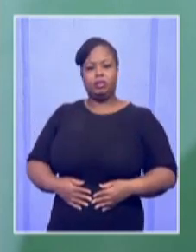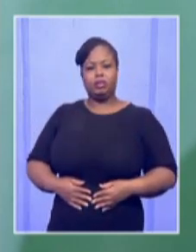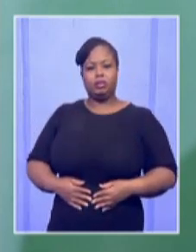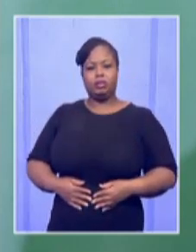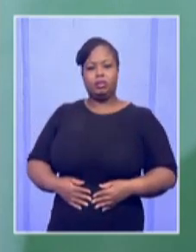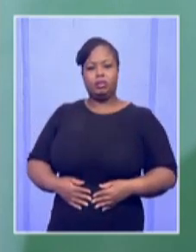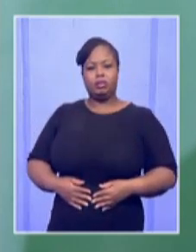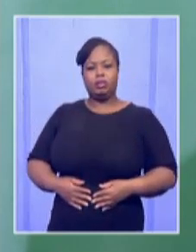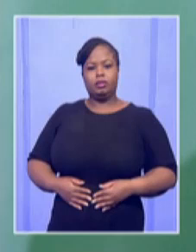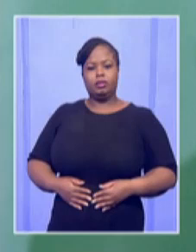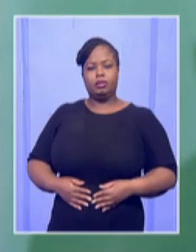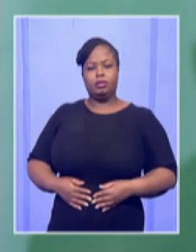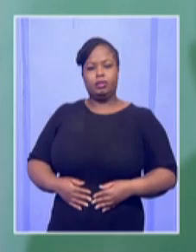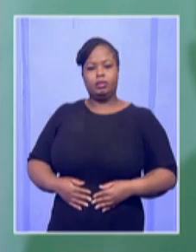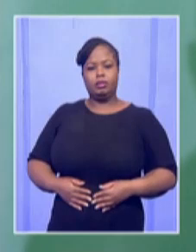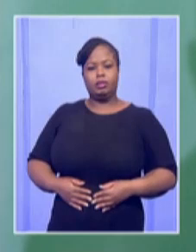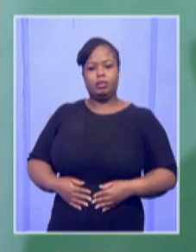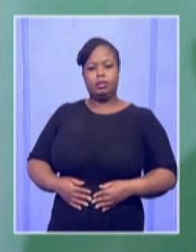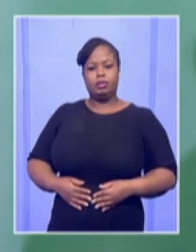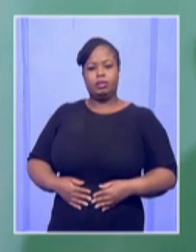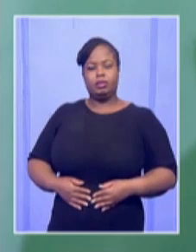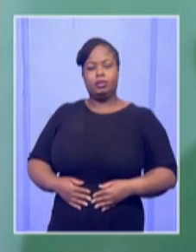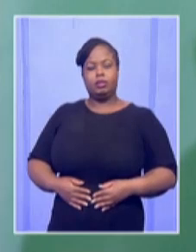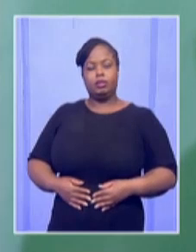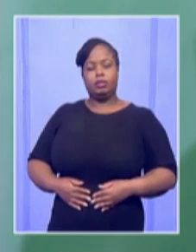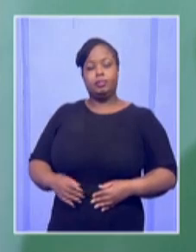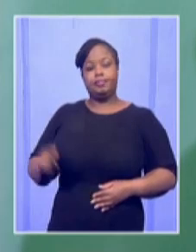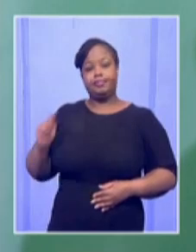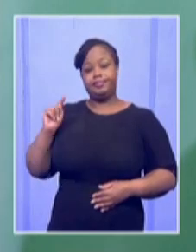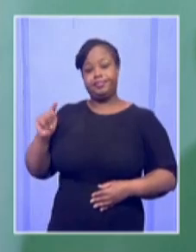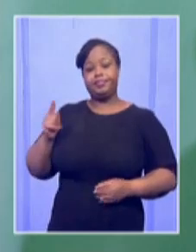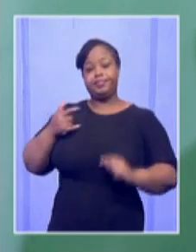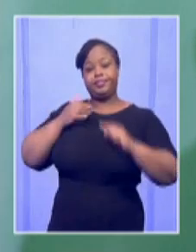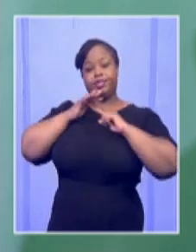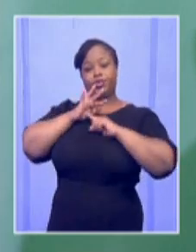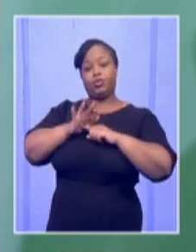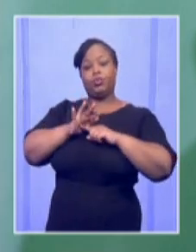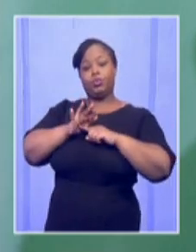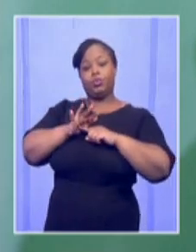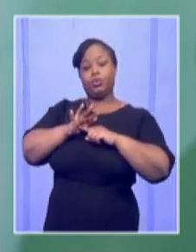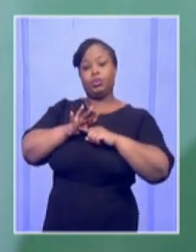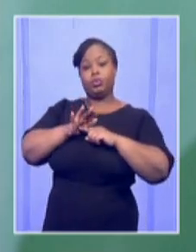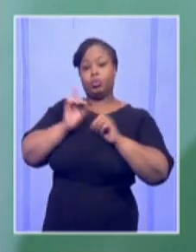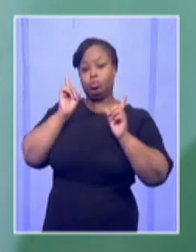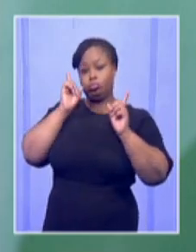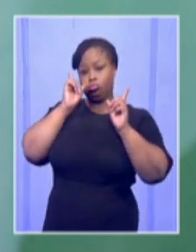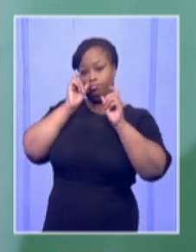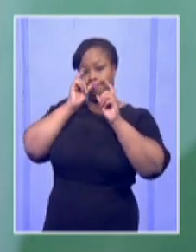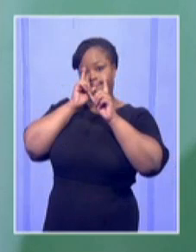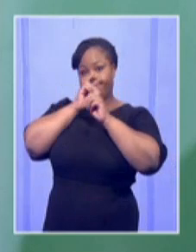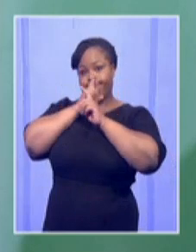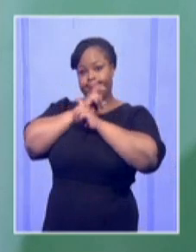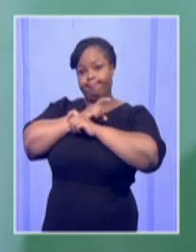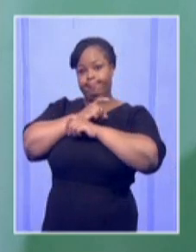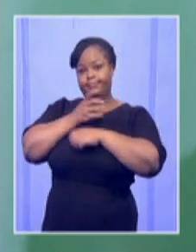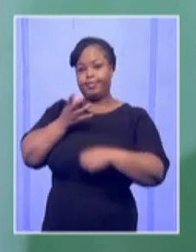new dynamics, reflecting that there is complexities in these things,